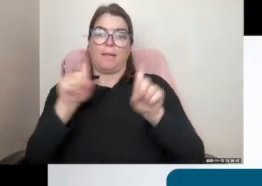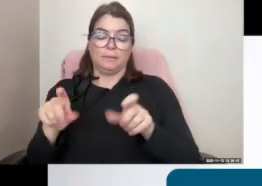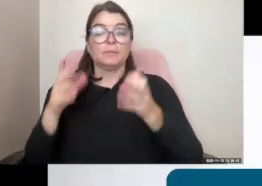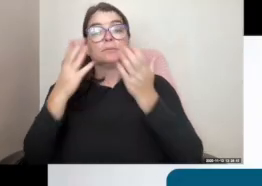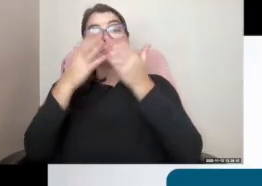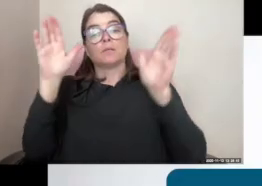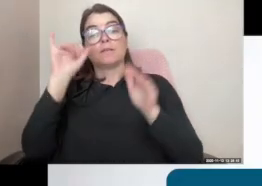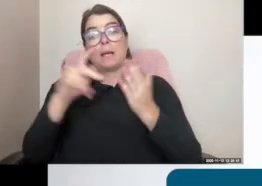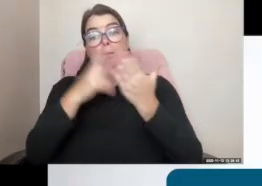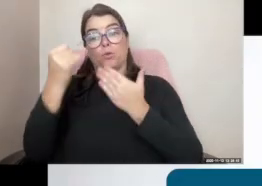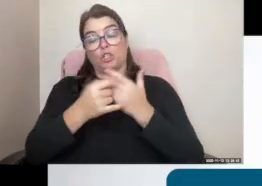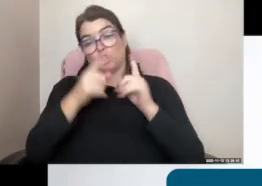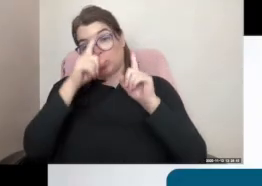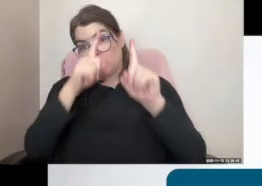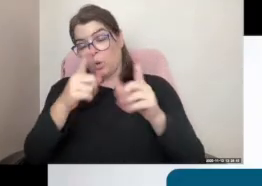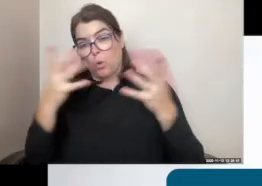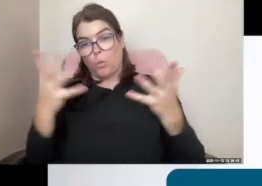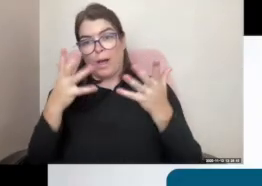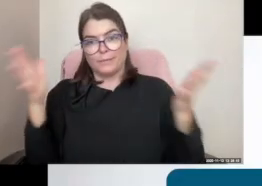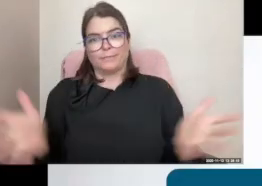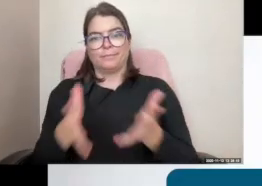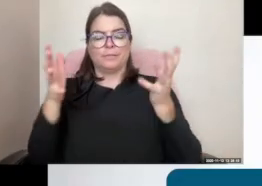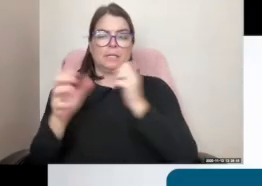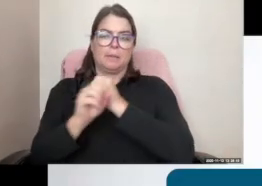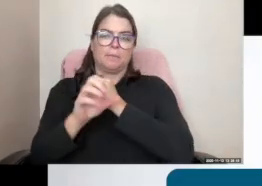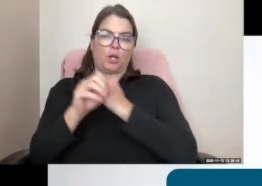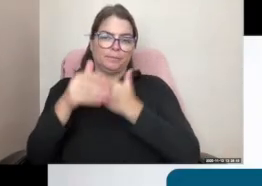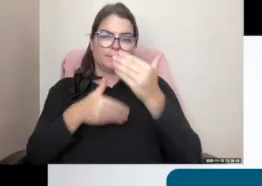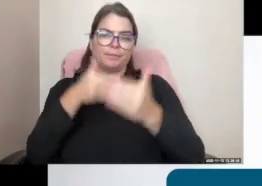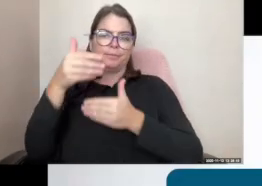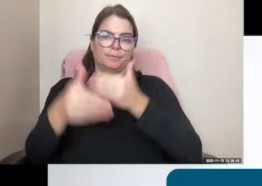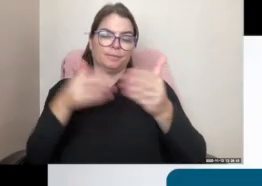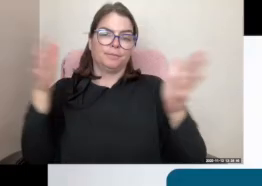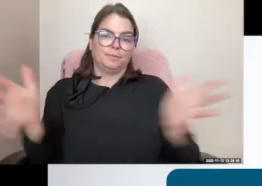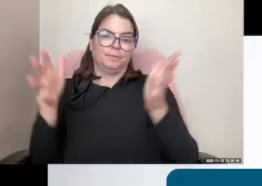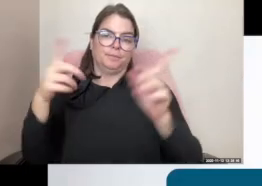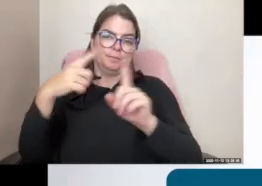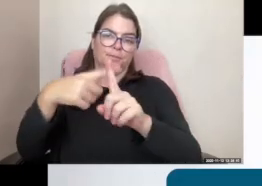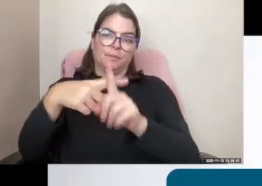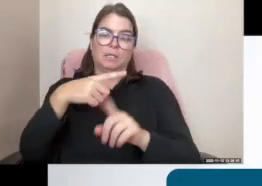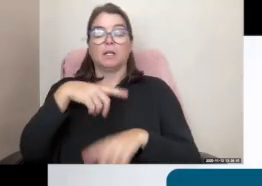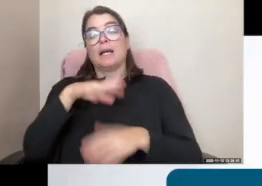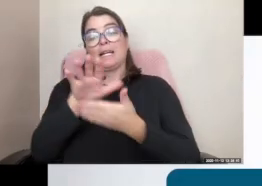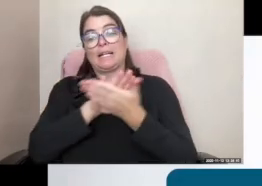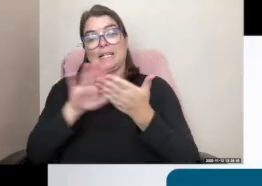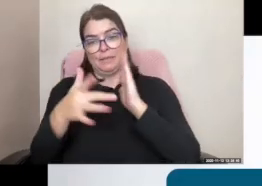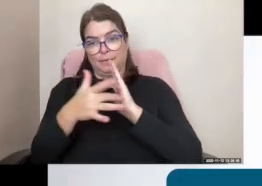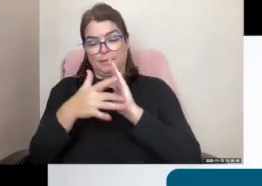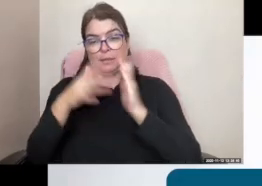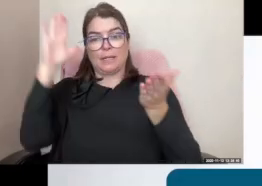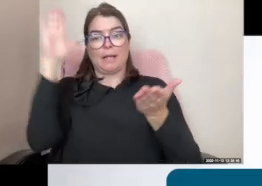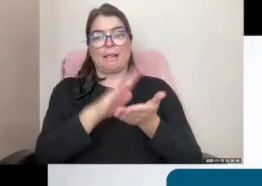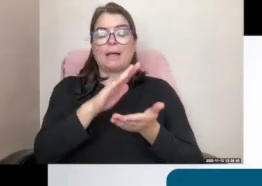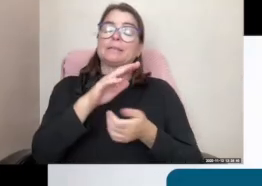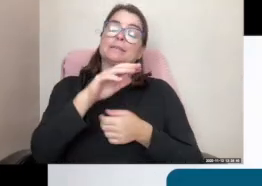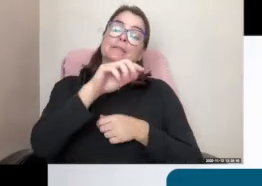buses and off-road equipment purchases, as well as funding for emerging technology demonstrations and pilots. Overall, these projects